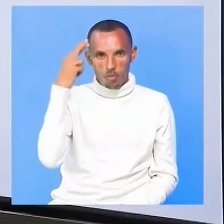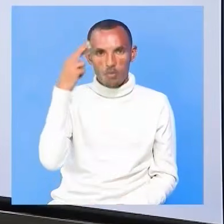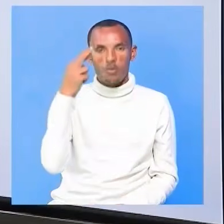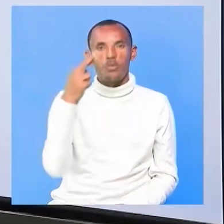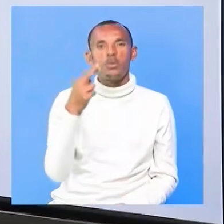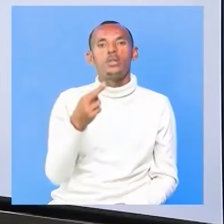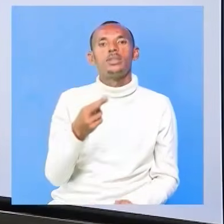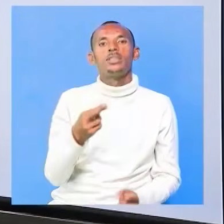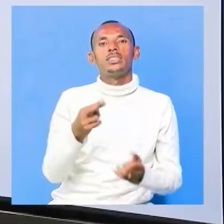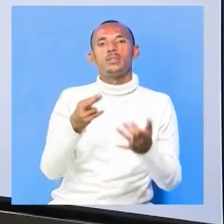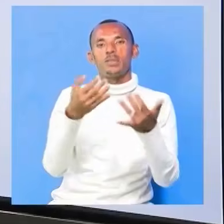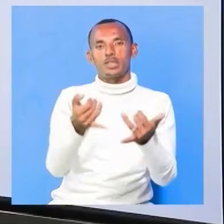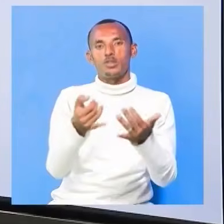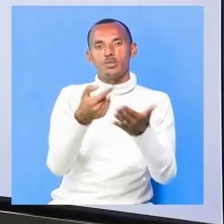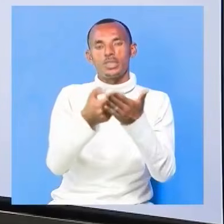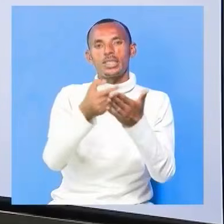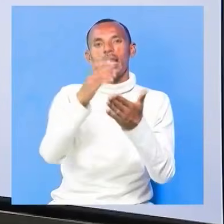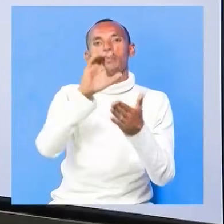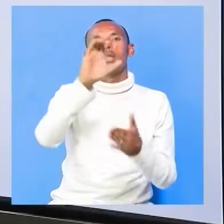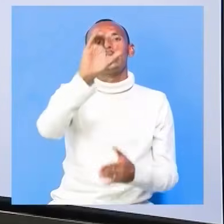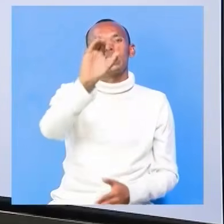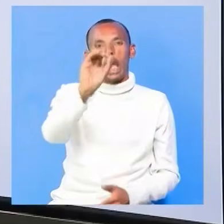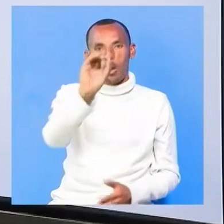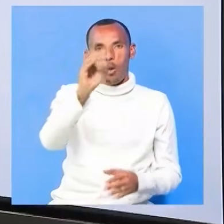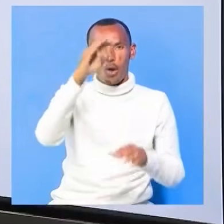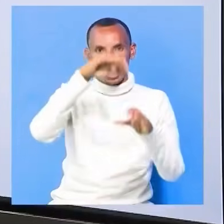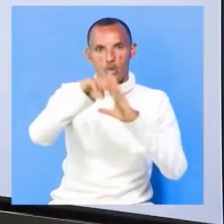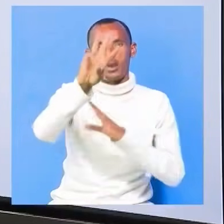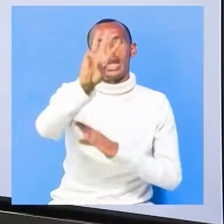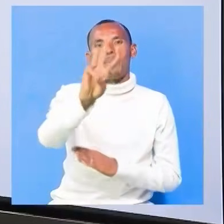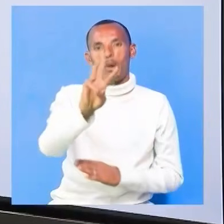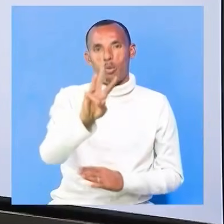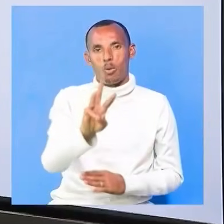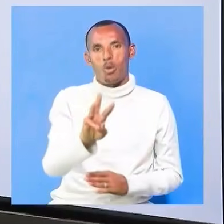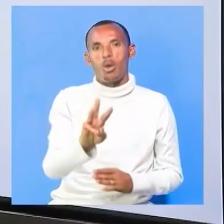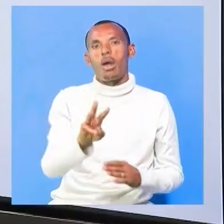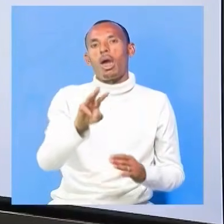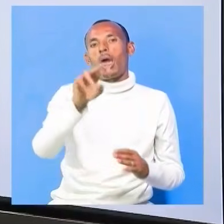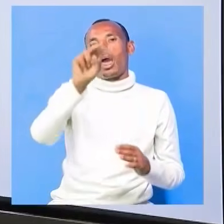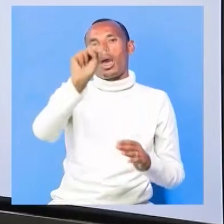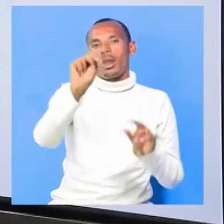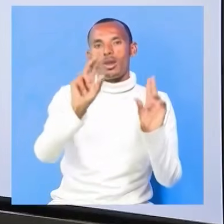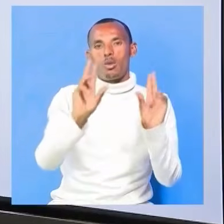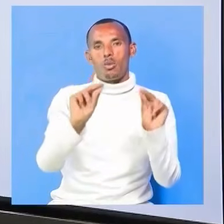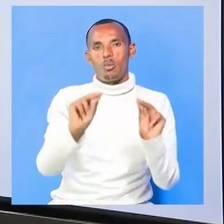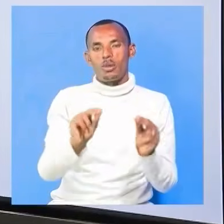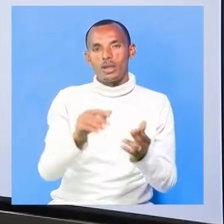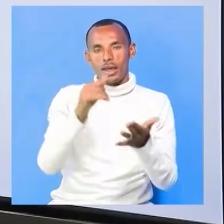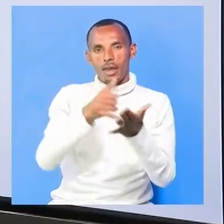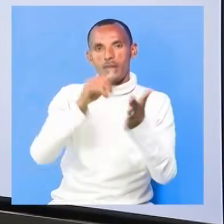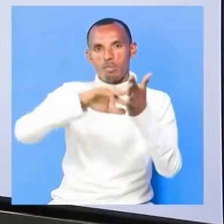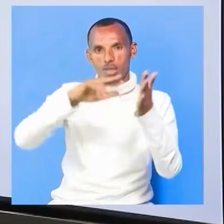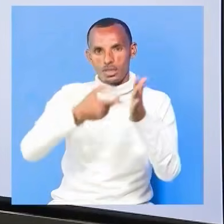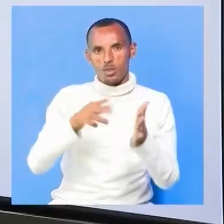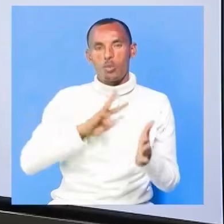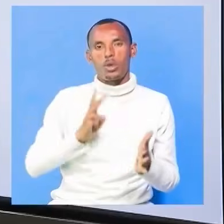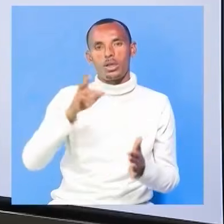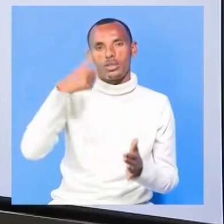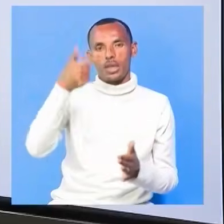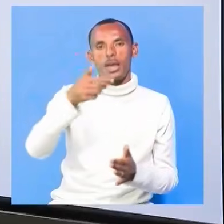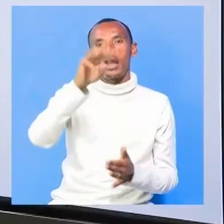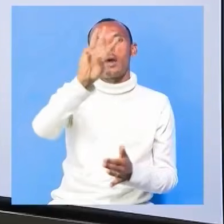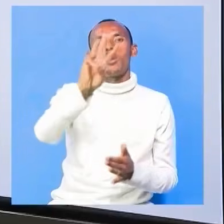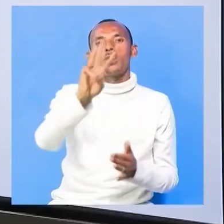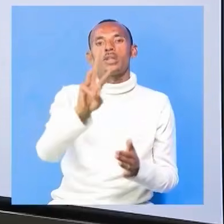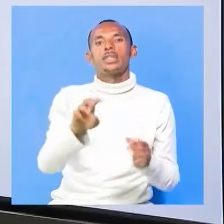Because of the presence of this element, the number 0 is included in W, but not in N. That means if we